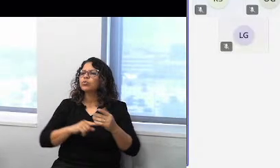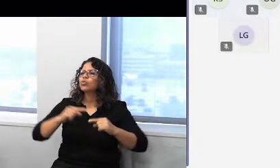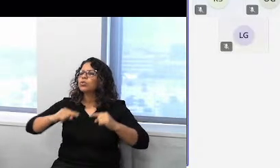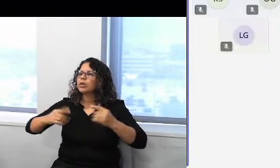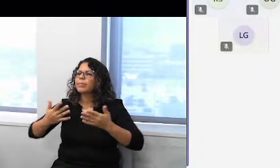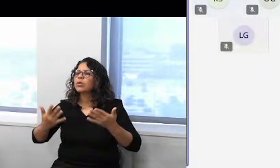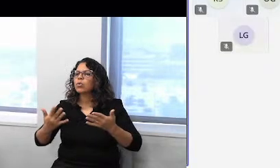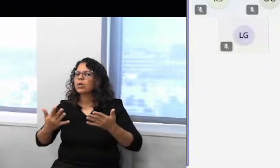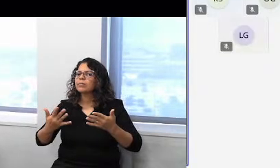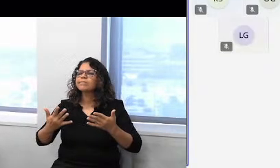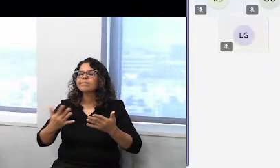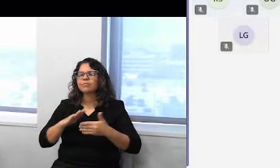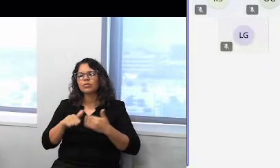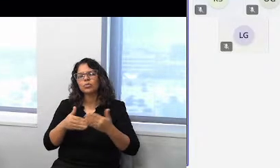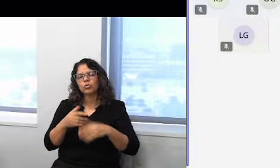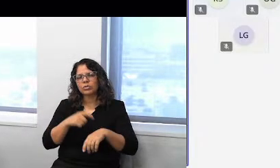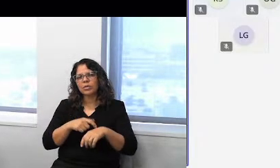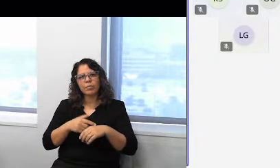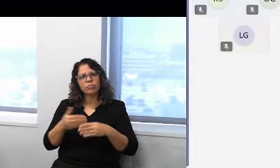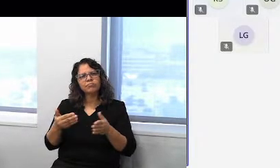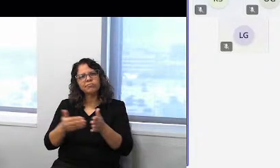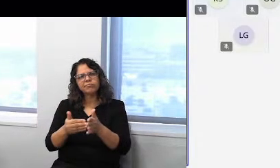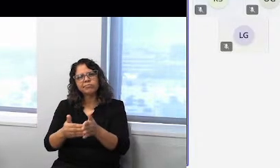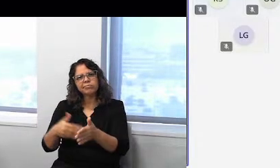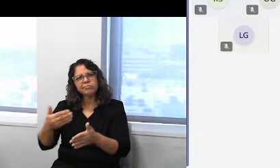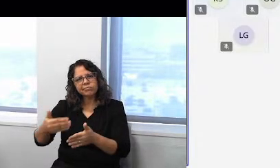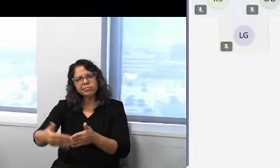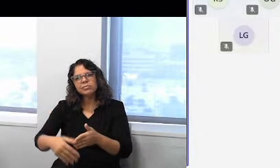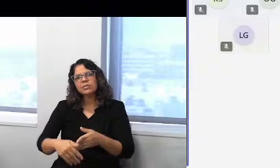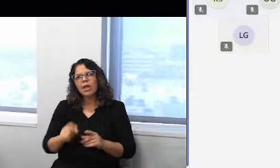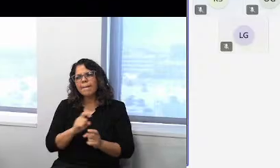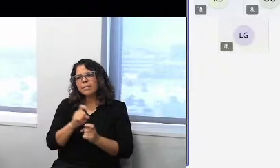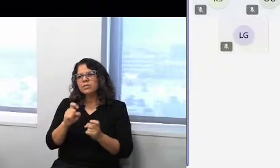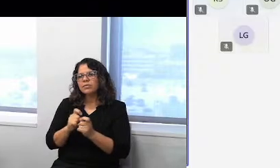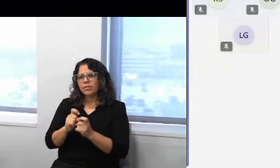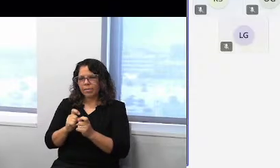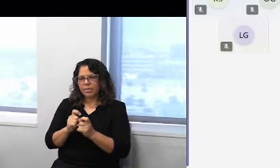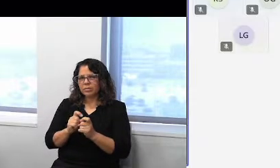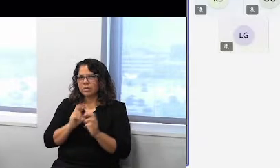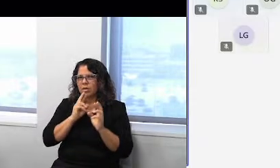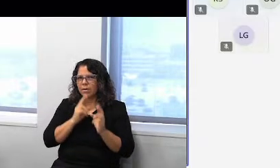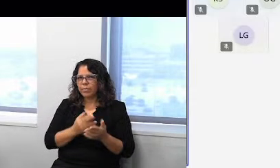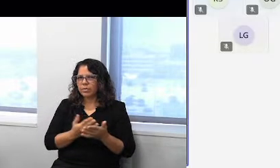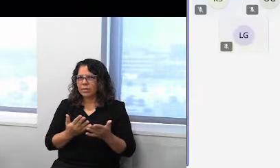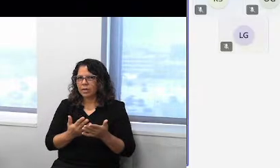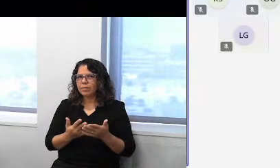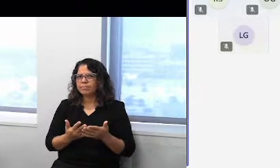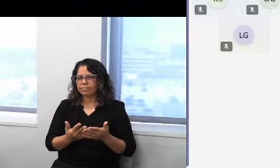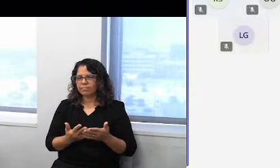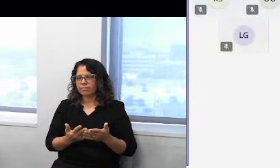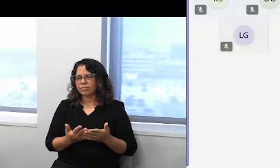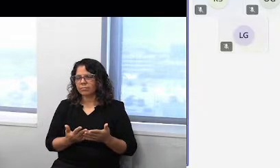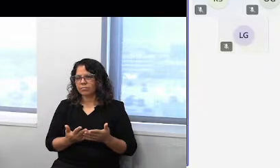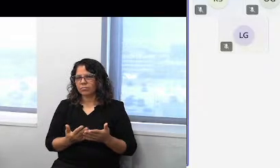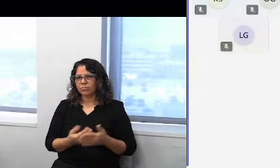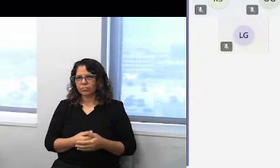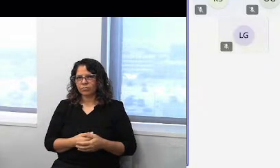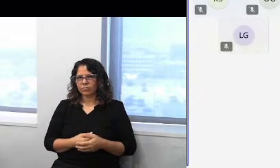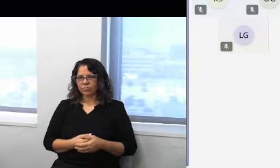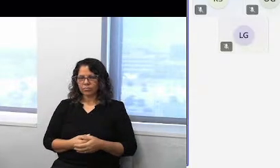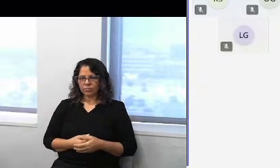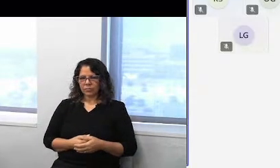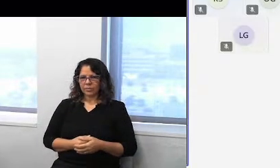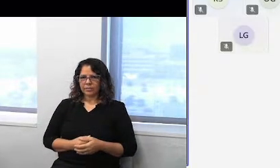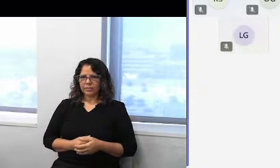get specifically what I answered of him, which is the same question you're asking. We have some detailed information that